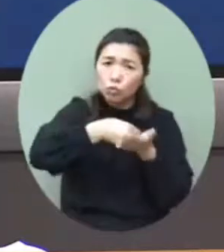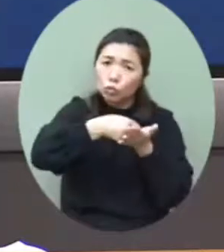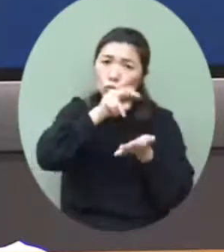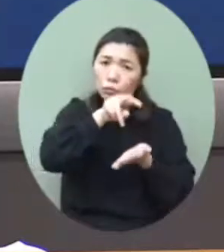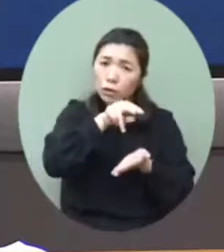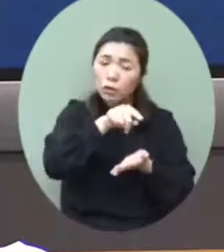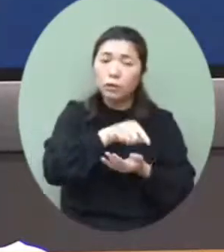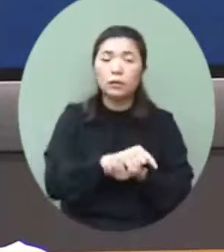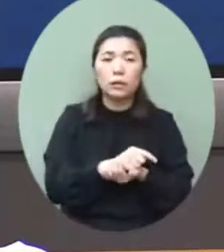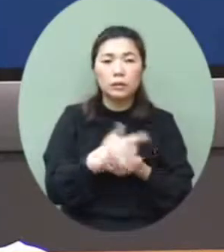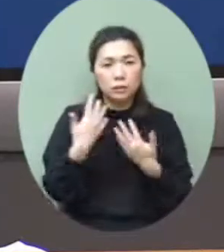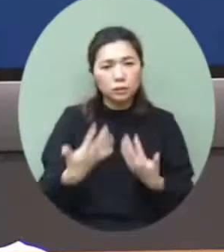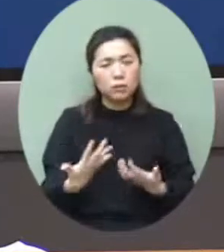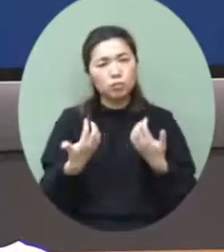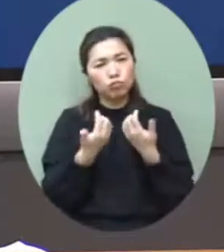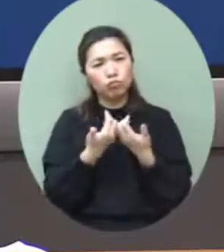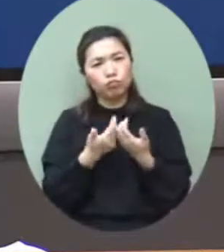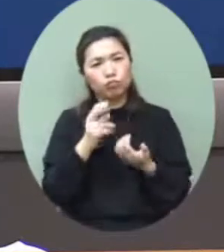unchanged.